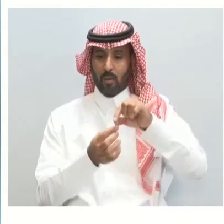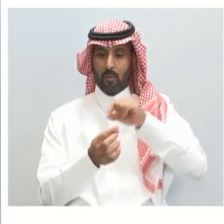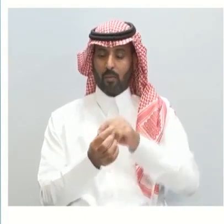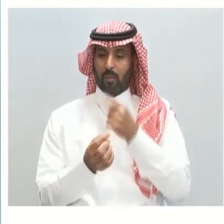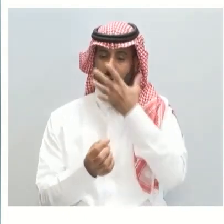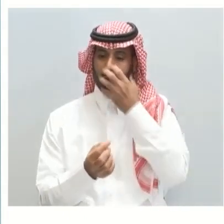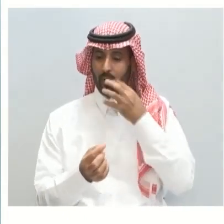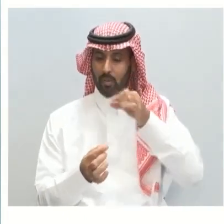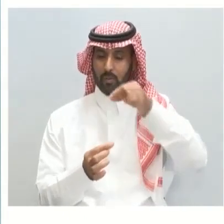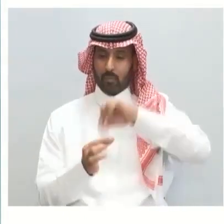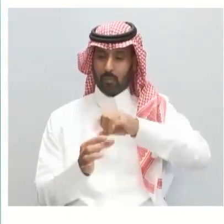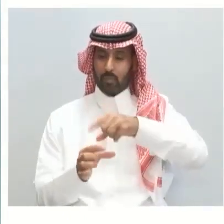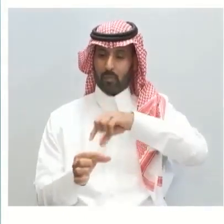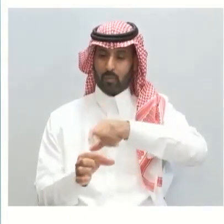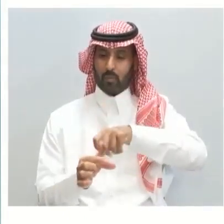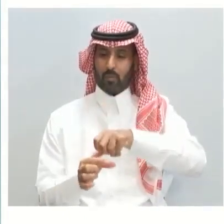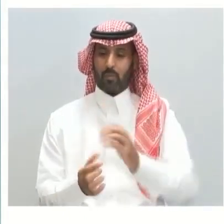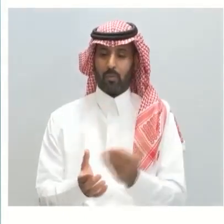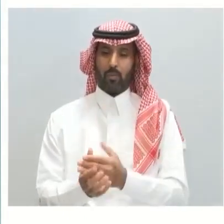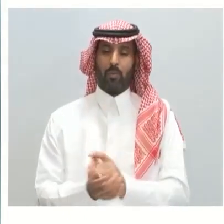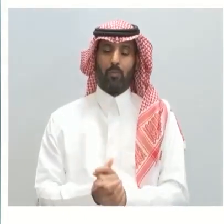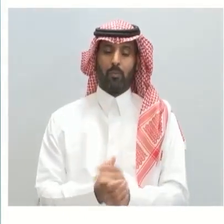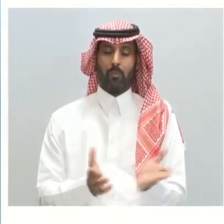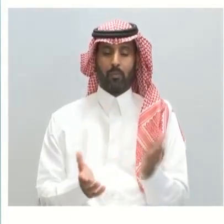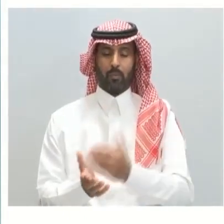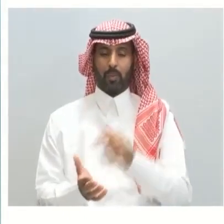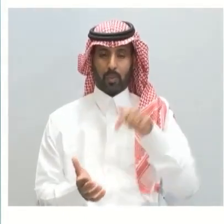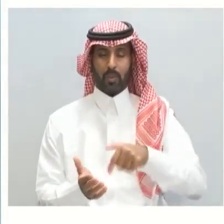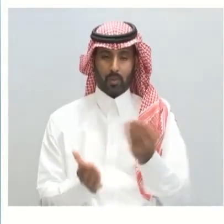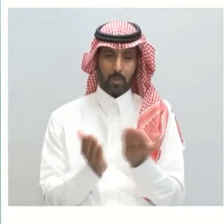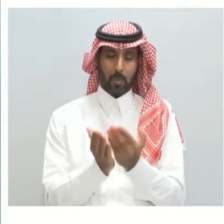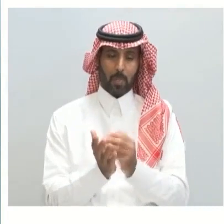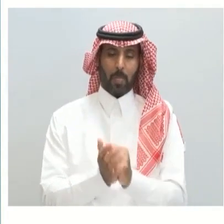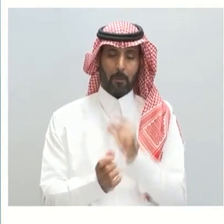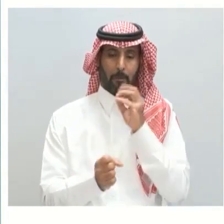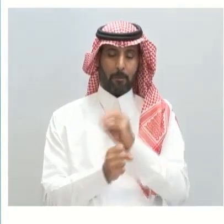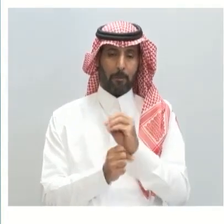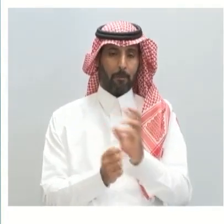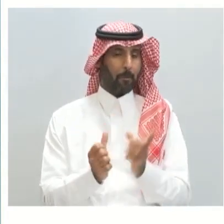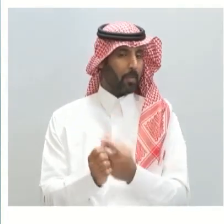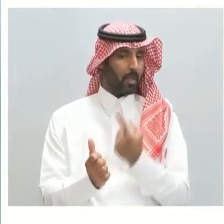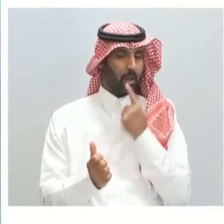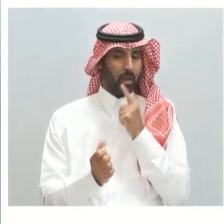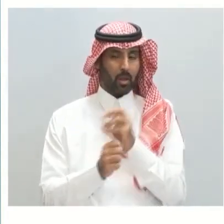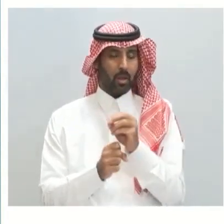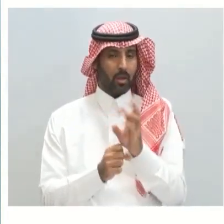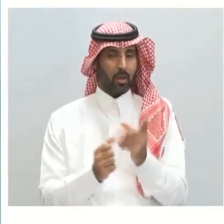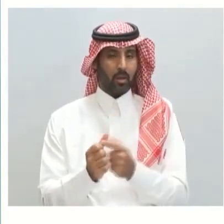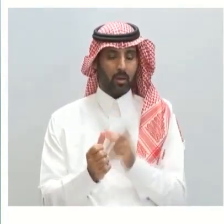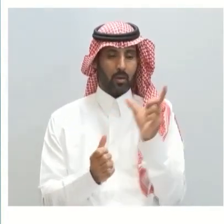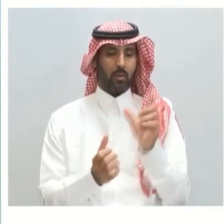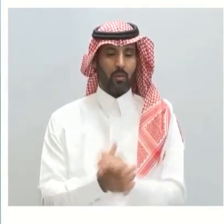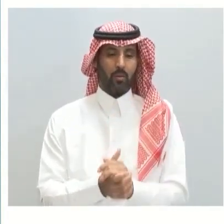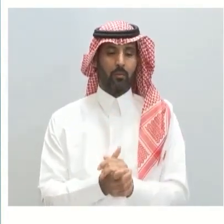of particular category. So let's jump to today's lesson. We'll be learning about how to express